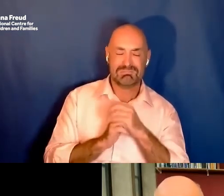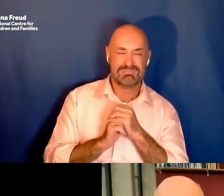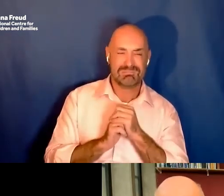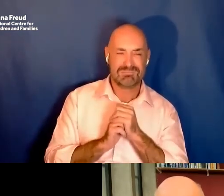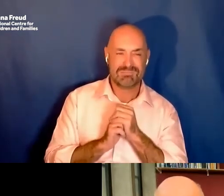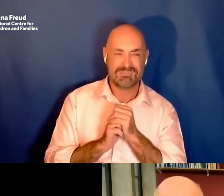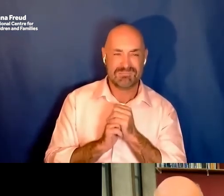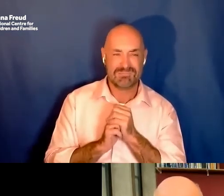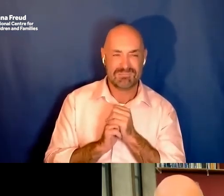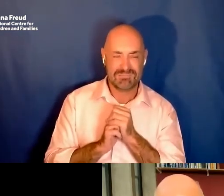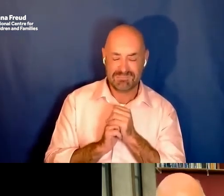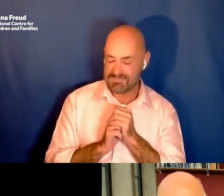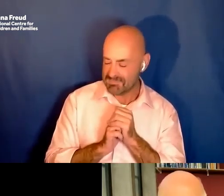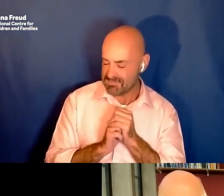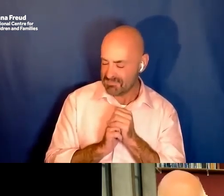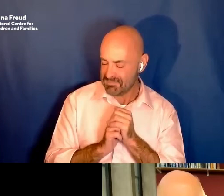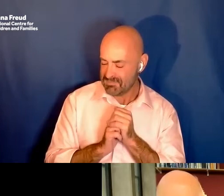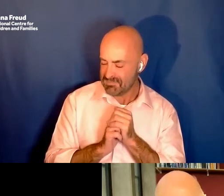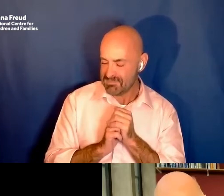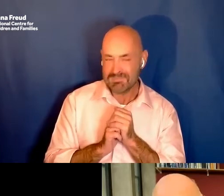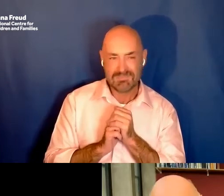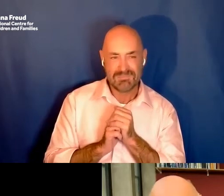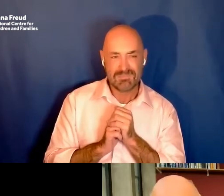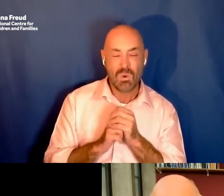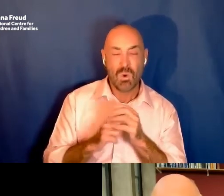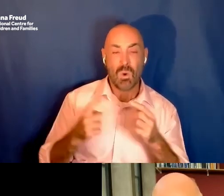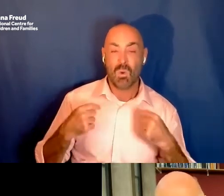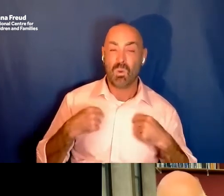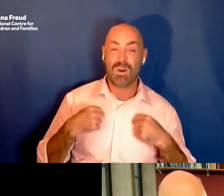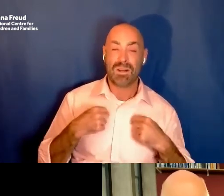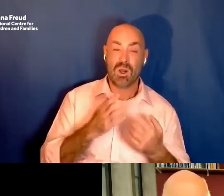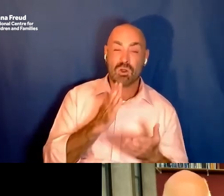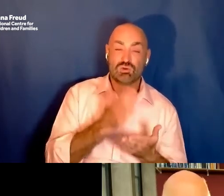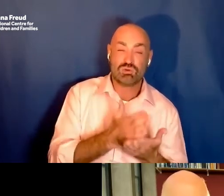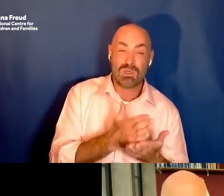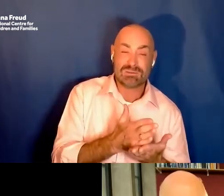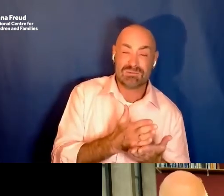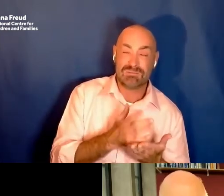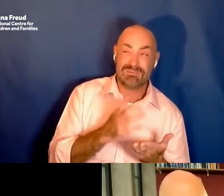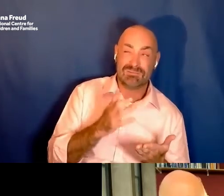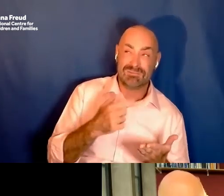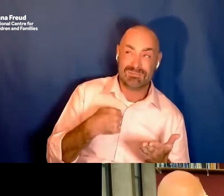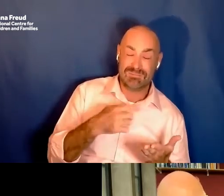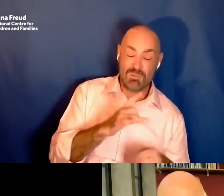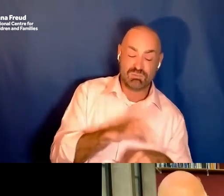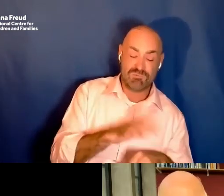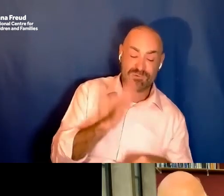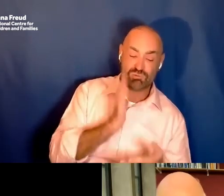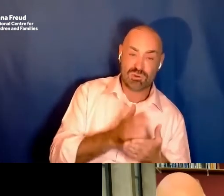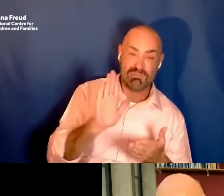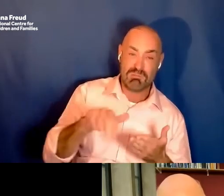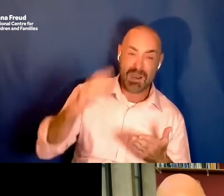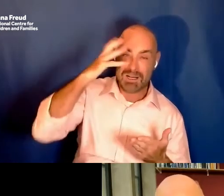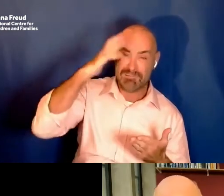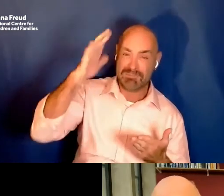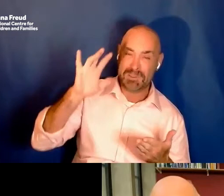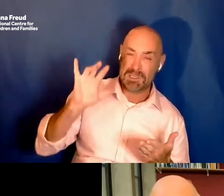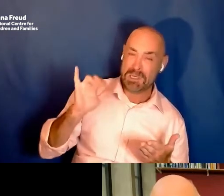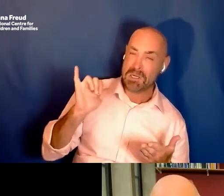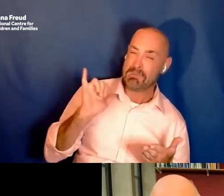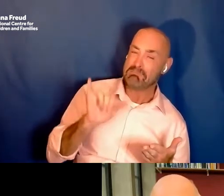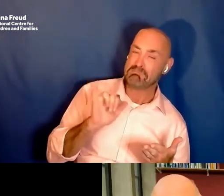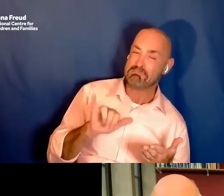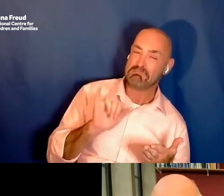as mental health professors, we are trusted, particularly by government. I'm not entirely sure that that's true. But I have